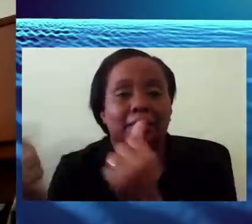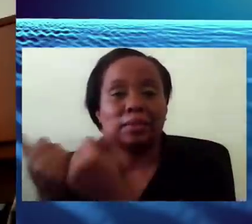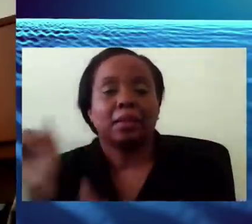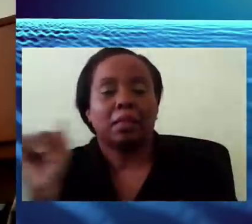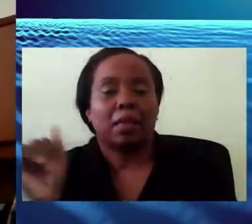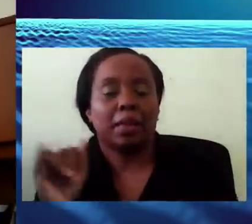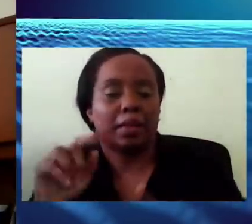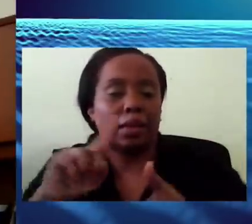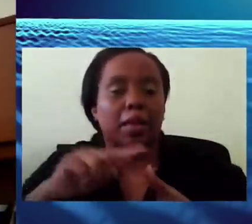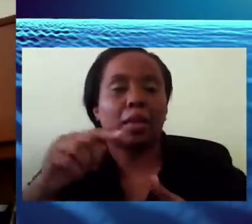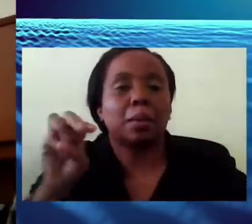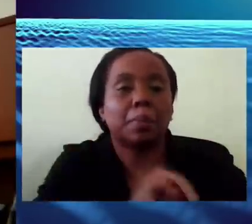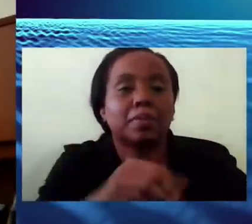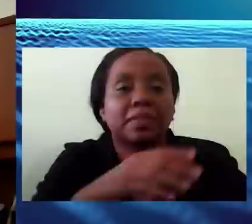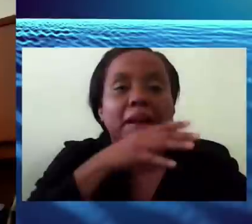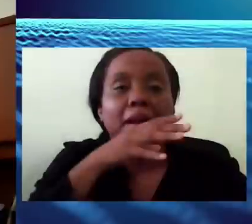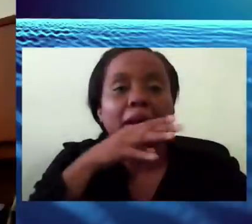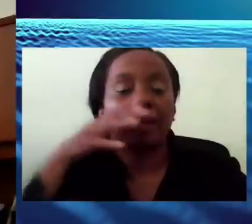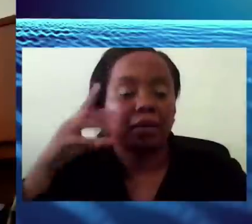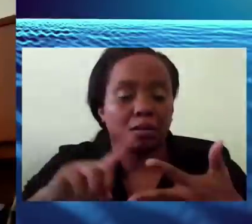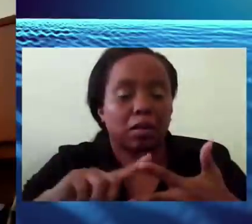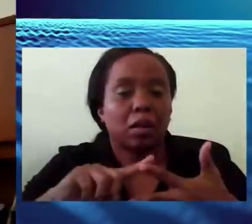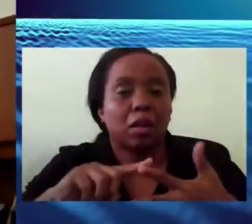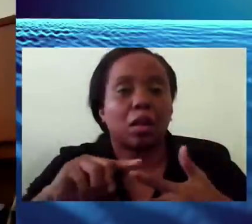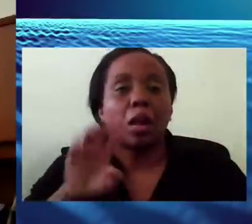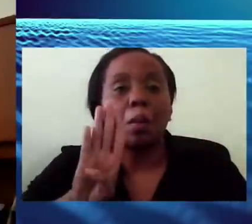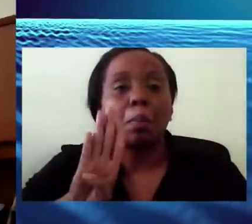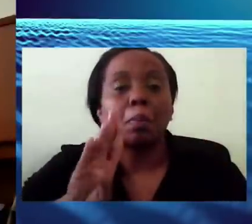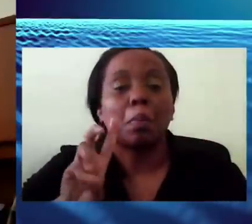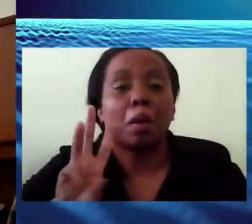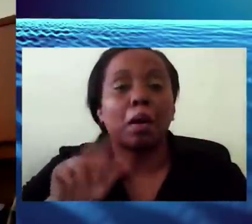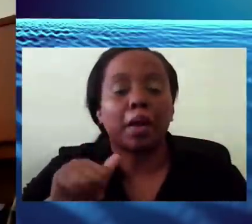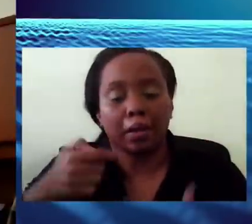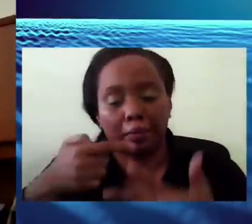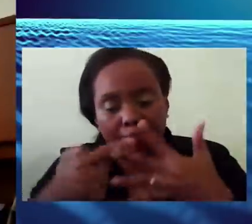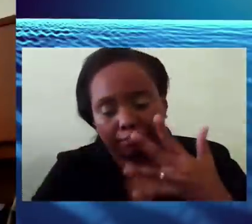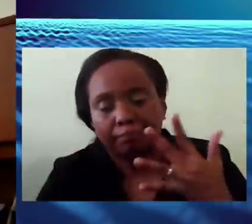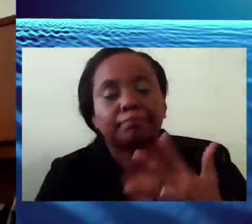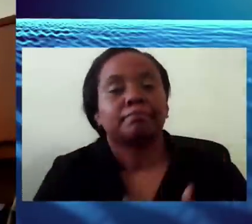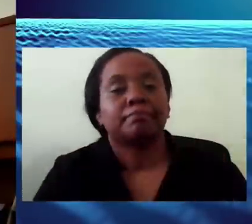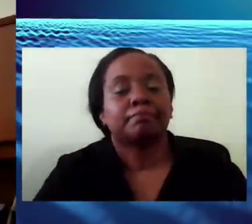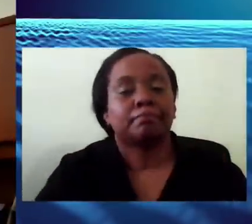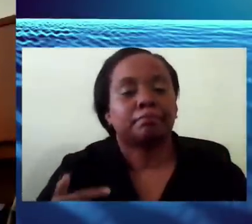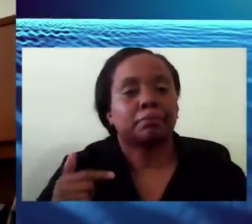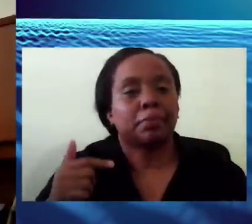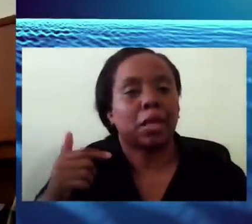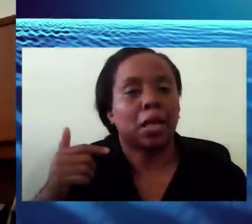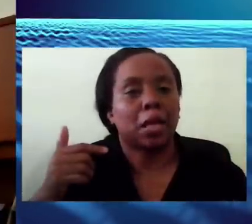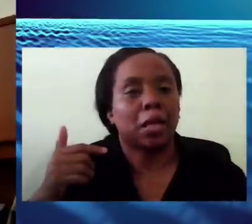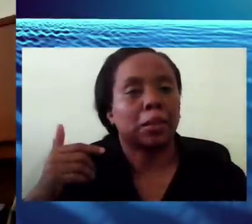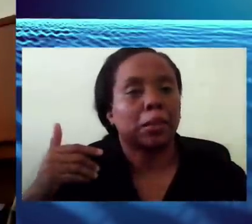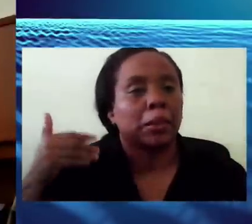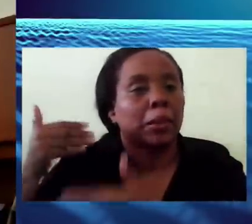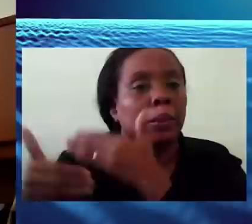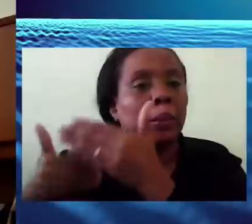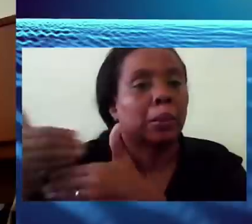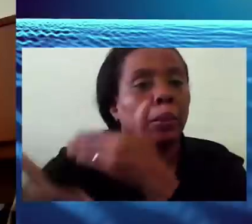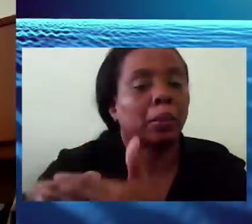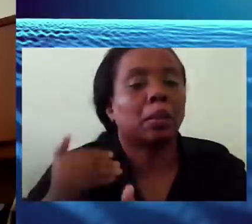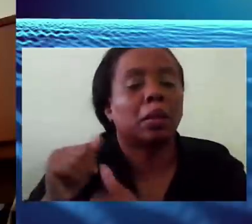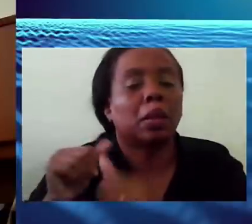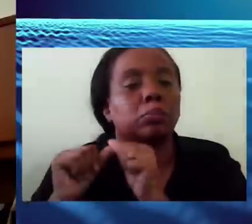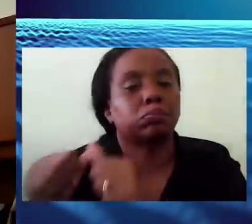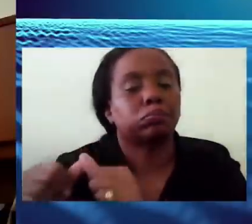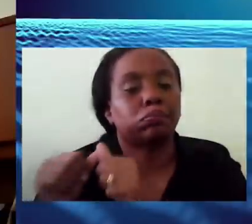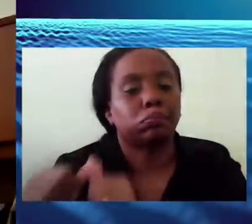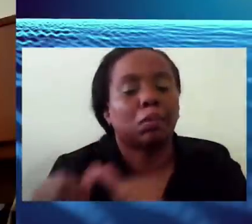Agriculture, Barbados Water Authority, and others, to ensure that going forward over the coming weeks, there is a continuous maintenance plan, because what